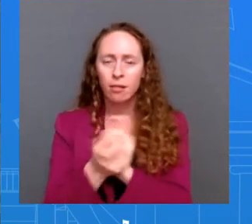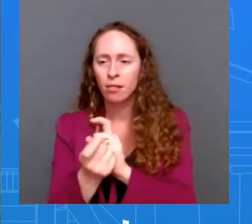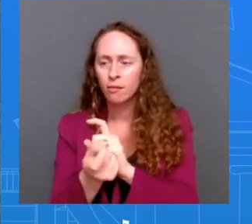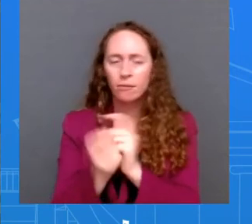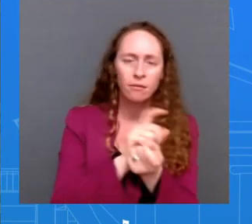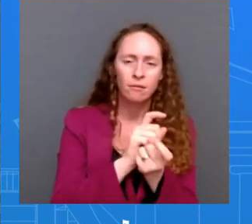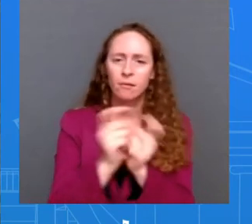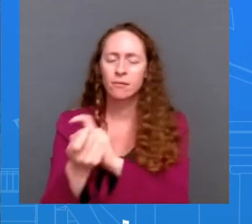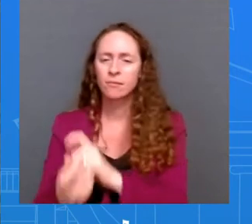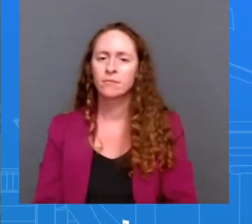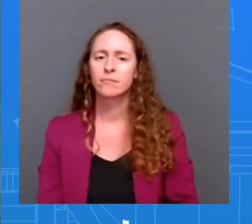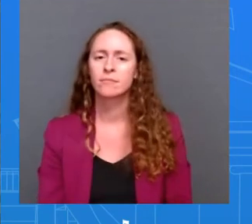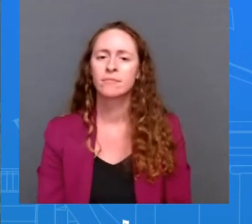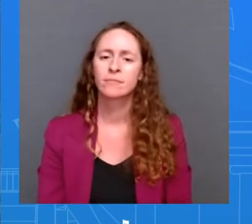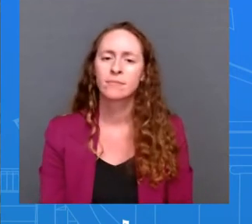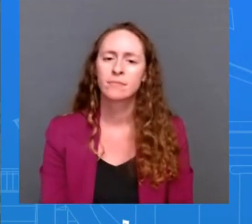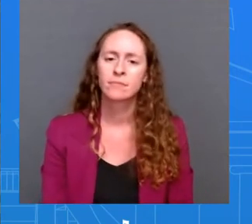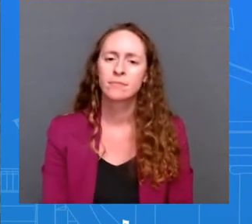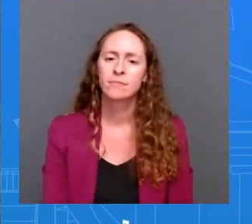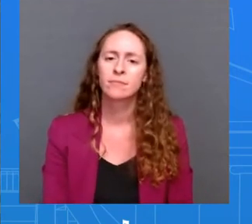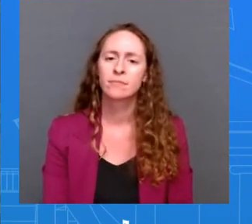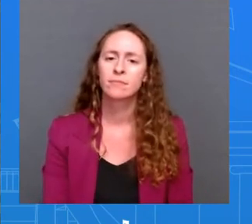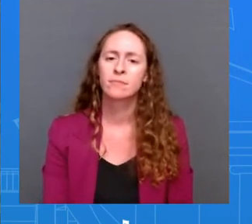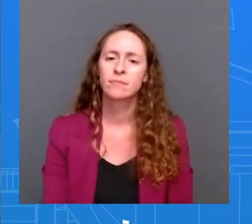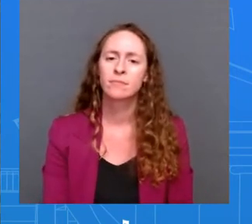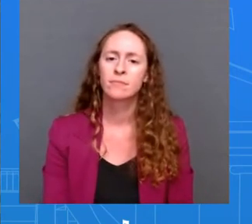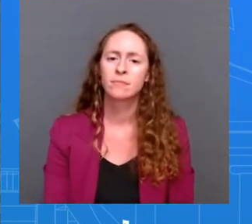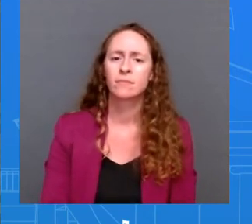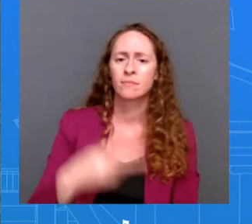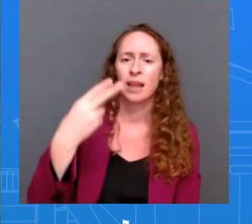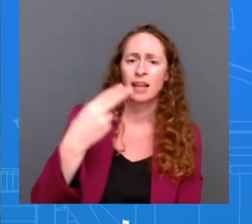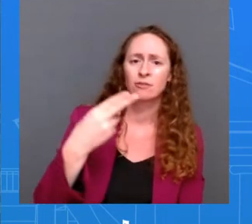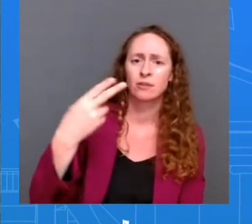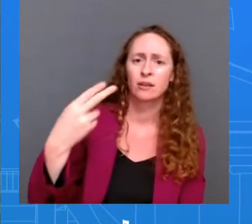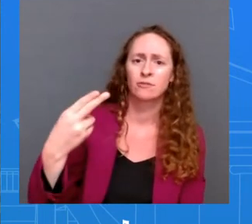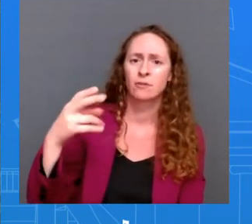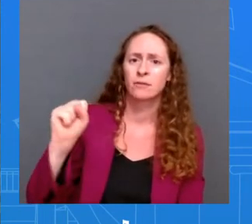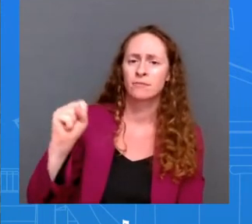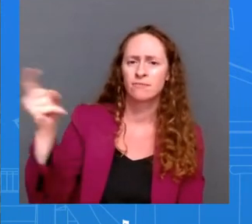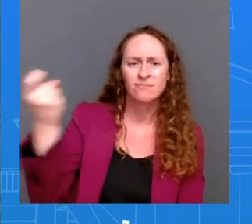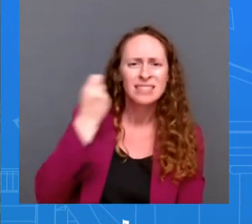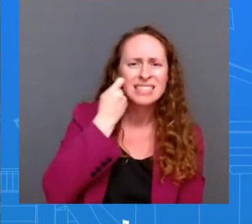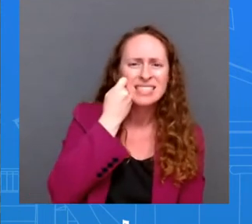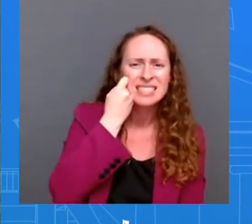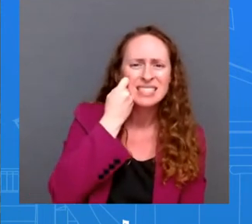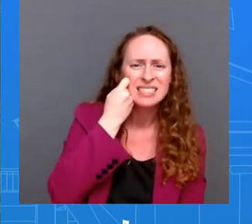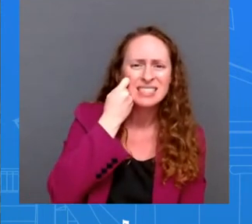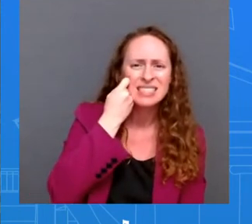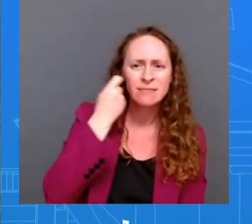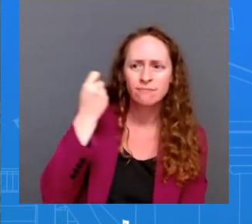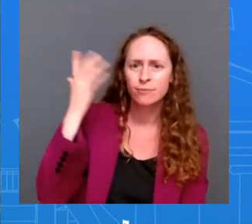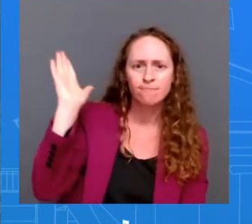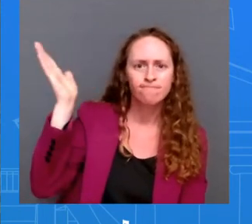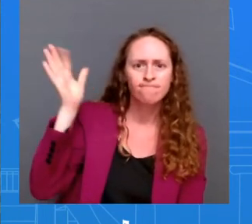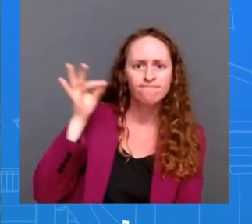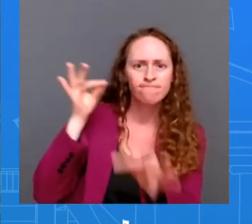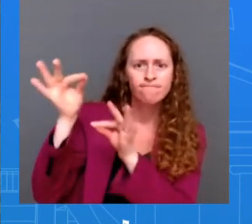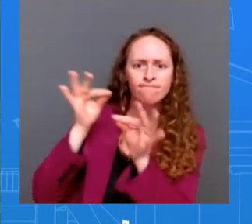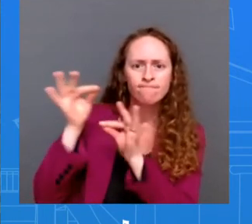And also, they just held HHS just held a press conference and talked about this. That's why we kind of moved the briefing so you all can have a